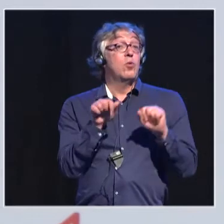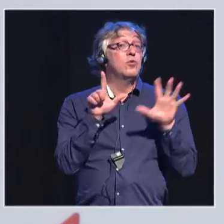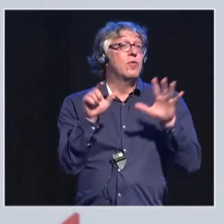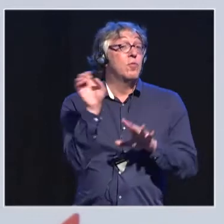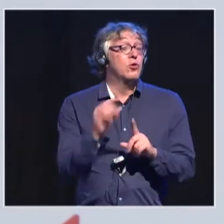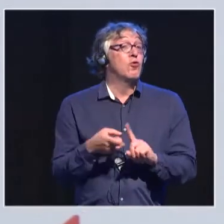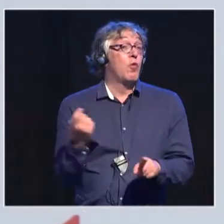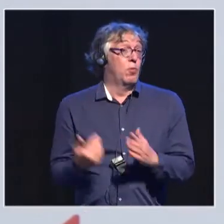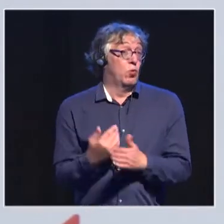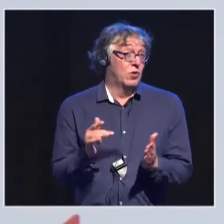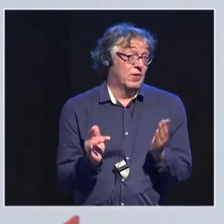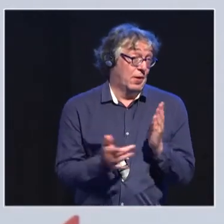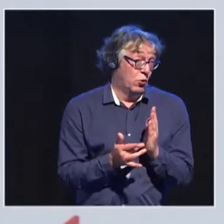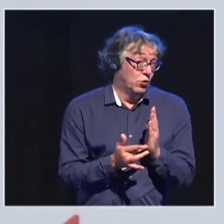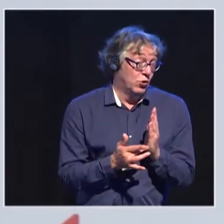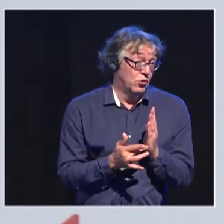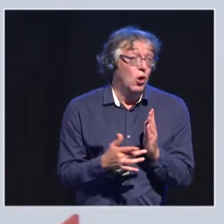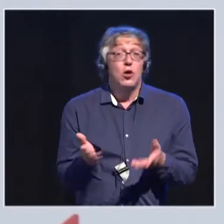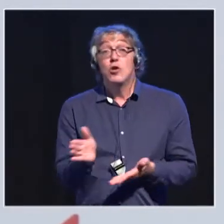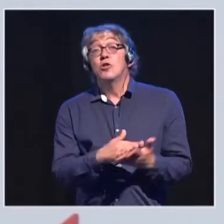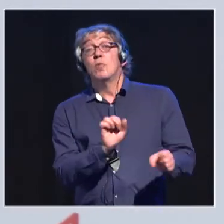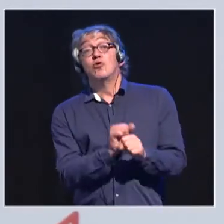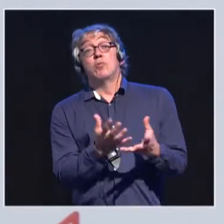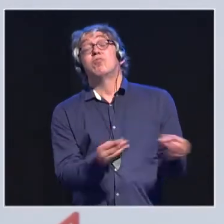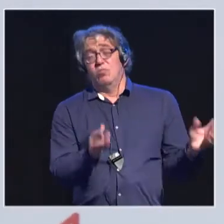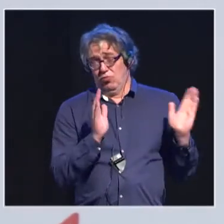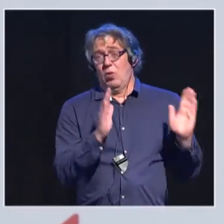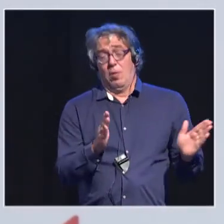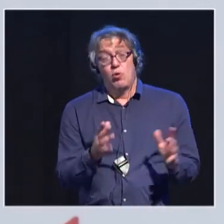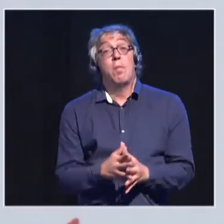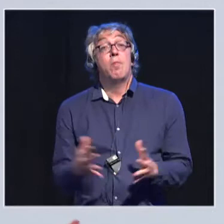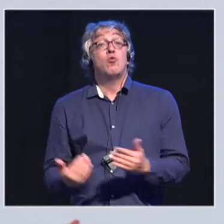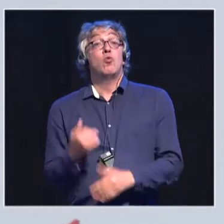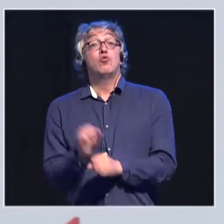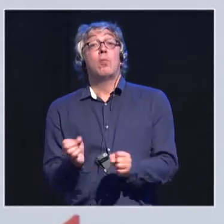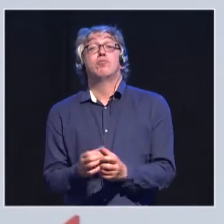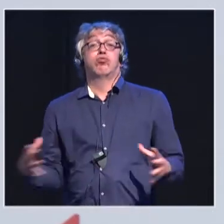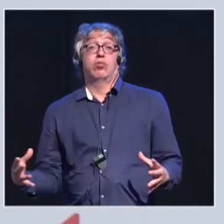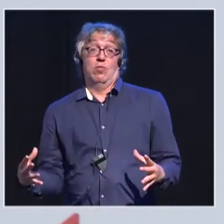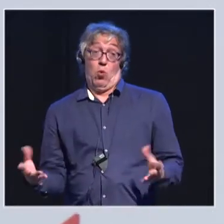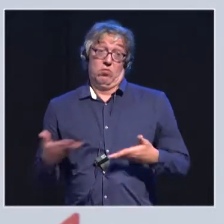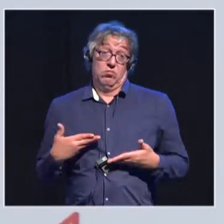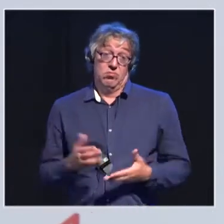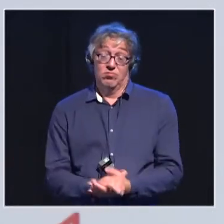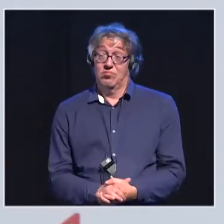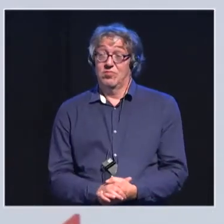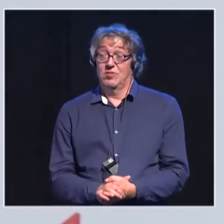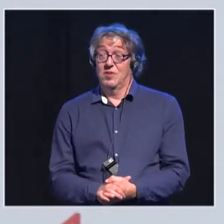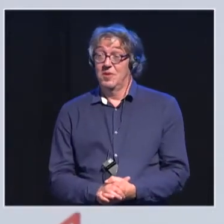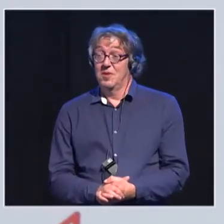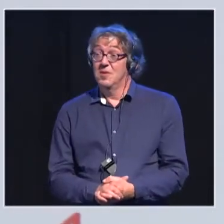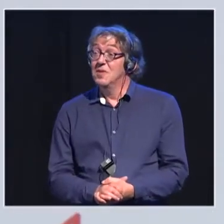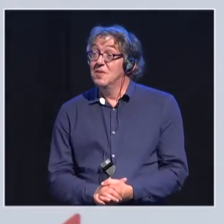some jobs may be lost, more will be created. It calls upon us also, and policymakers